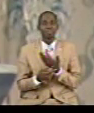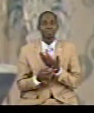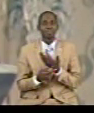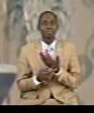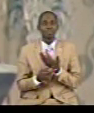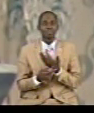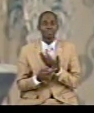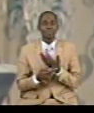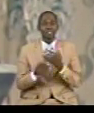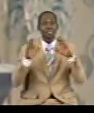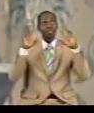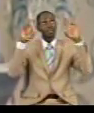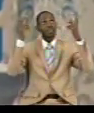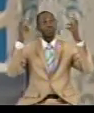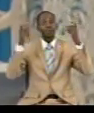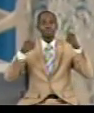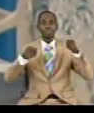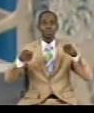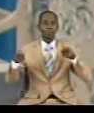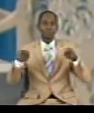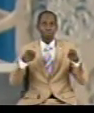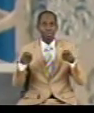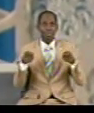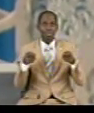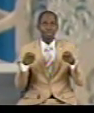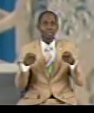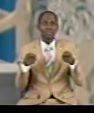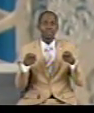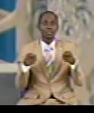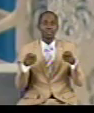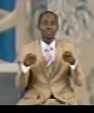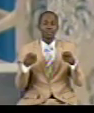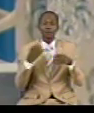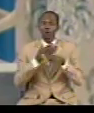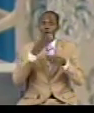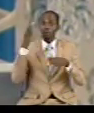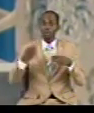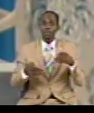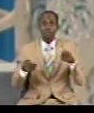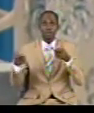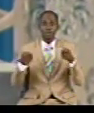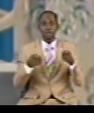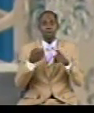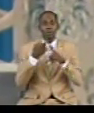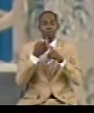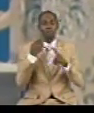dominion, complete dominion from Christ, Crusade.